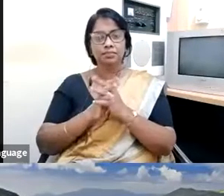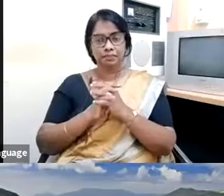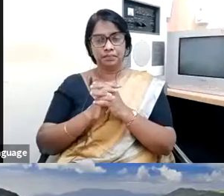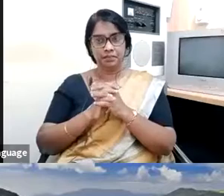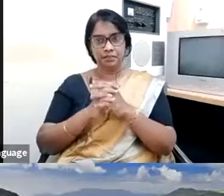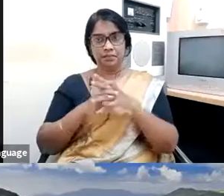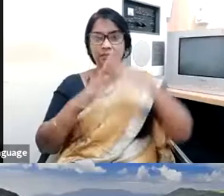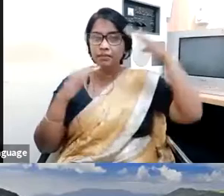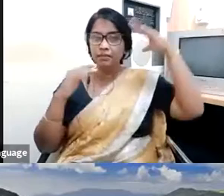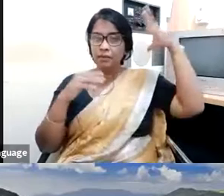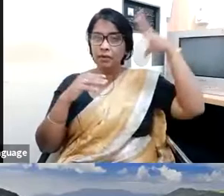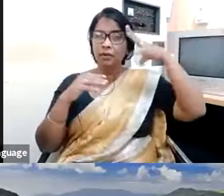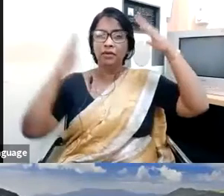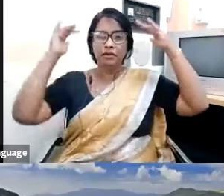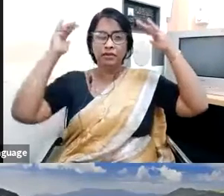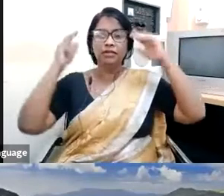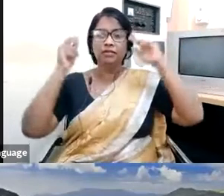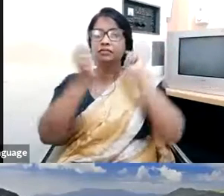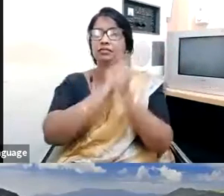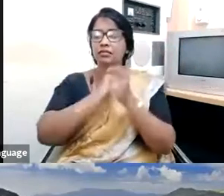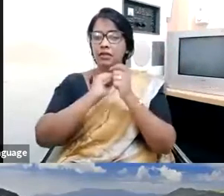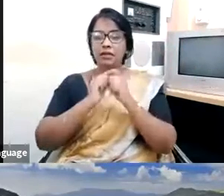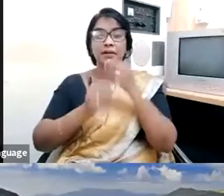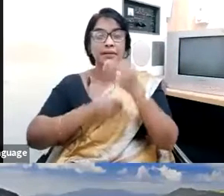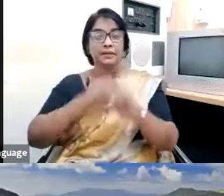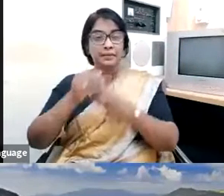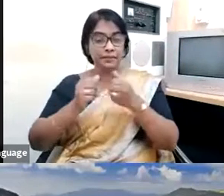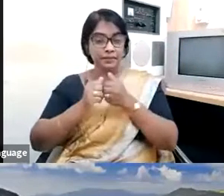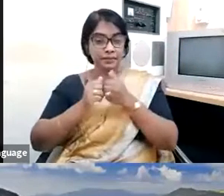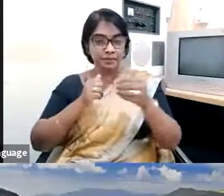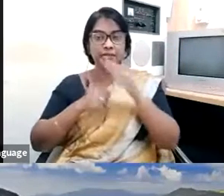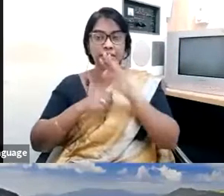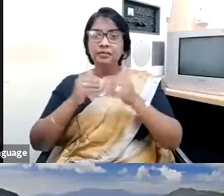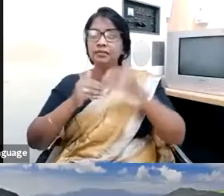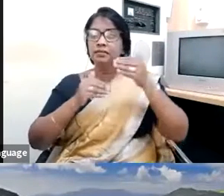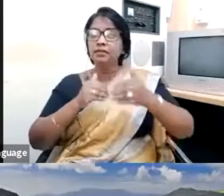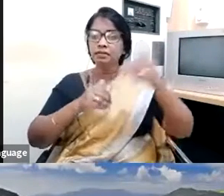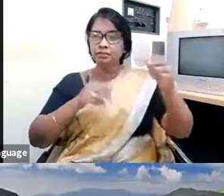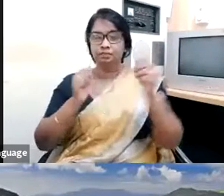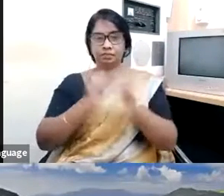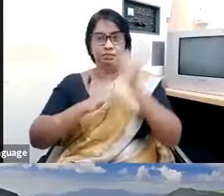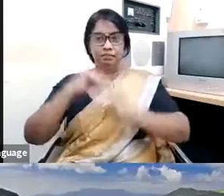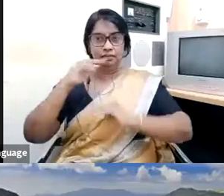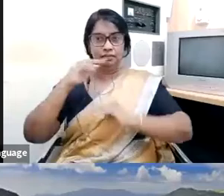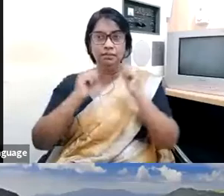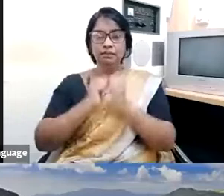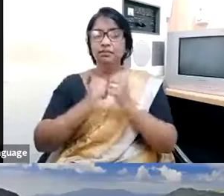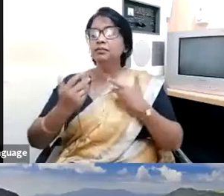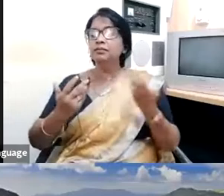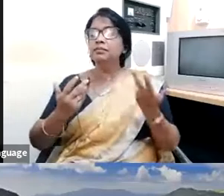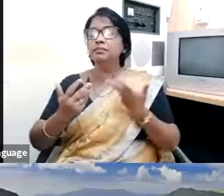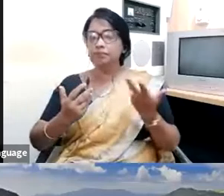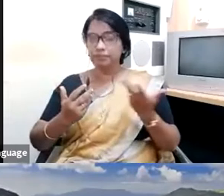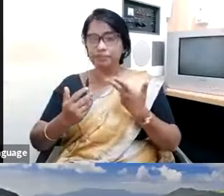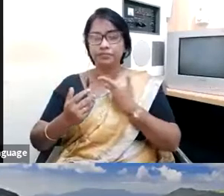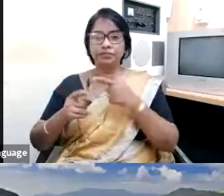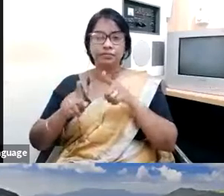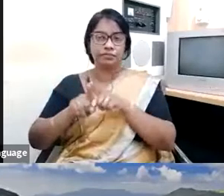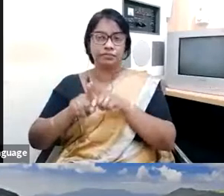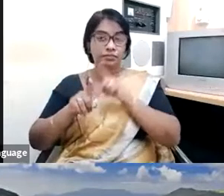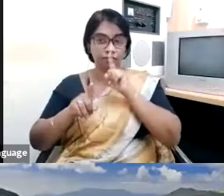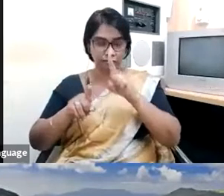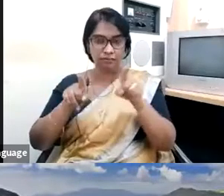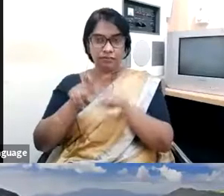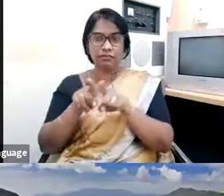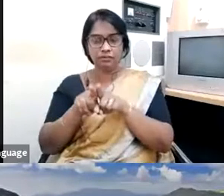be will be in existence in time to come. As Dr. Rajadore said, the crops that we are managing, highly